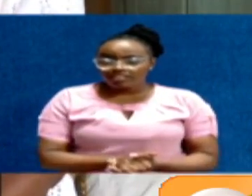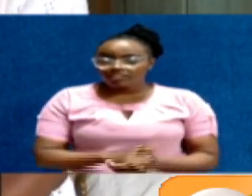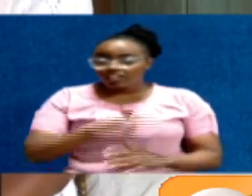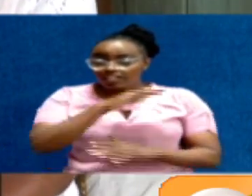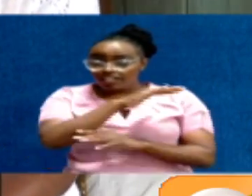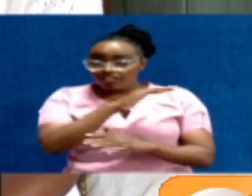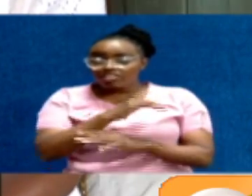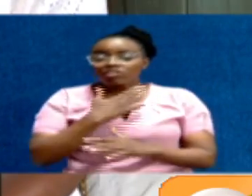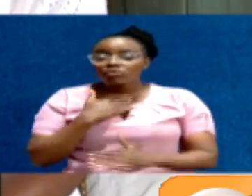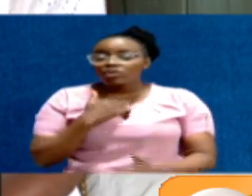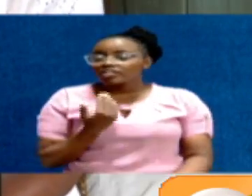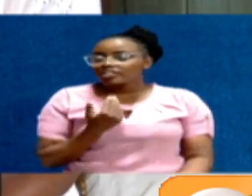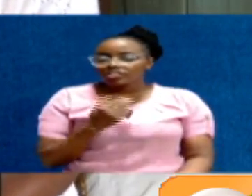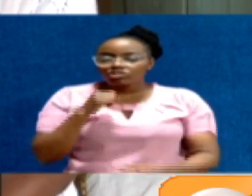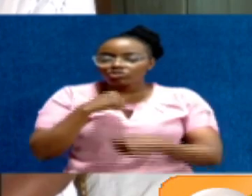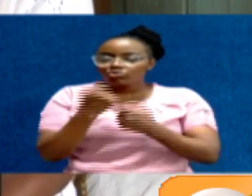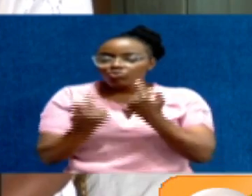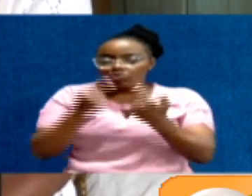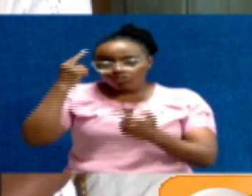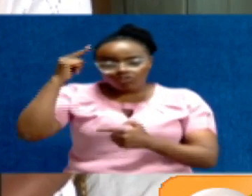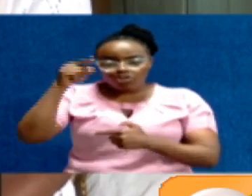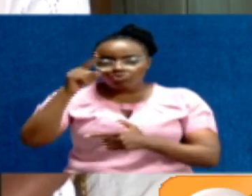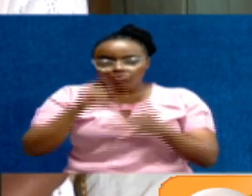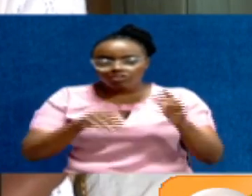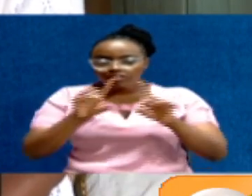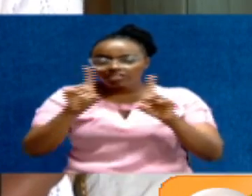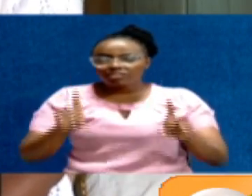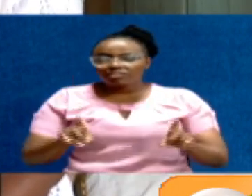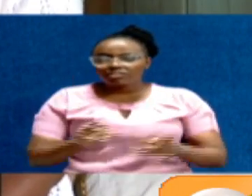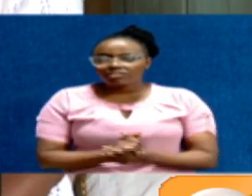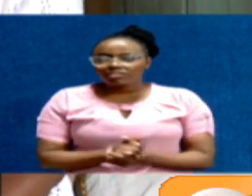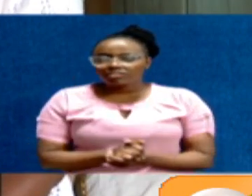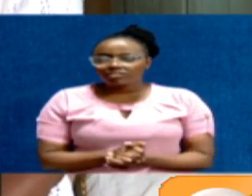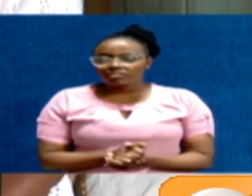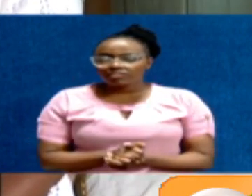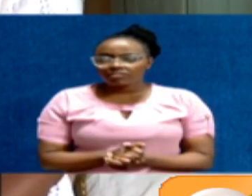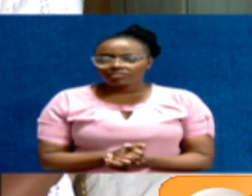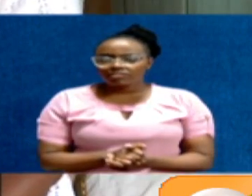Na jioni ungetaka tukutengenezee nini?